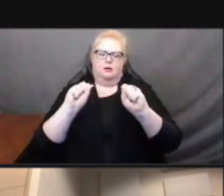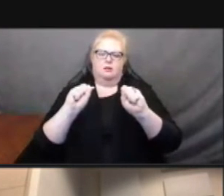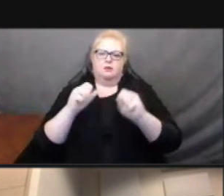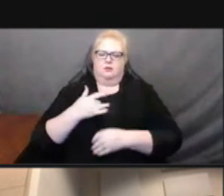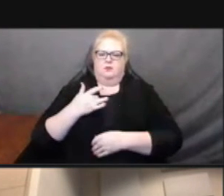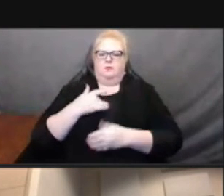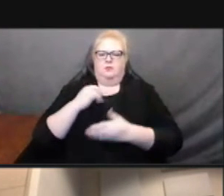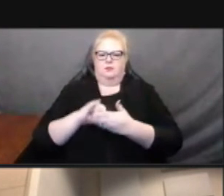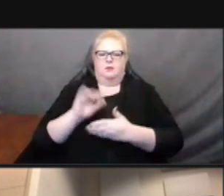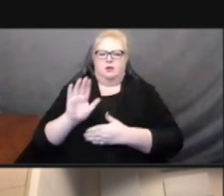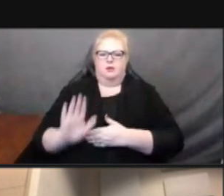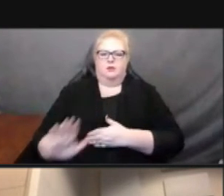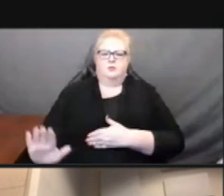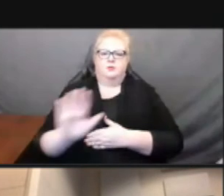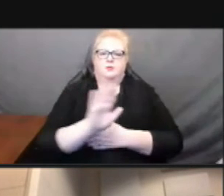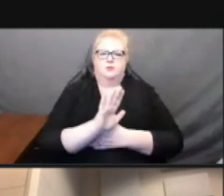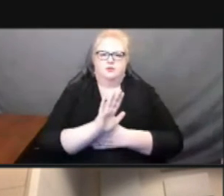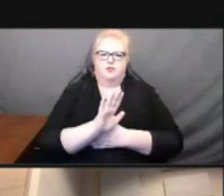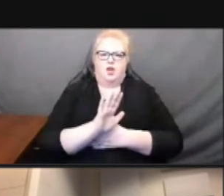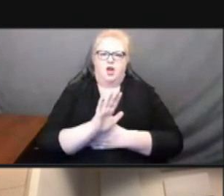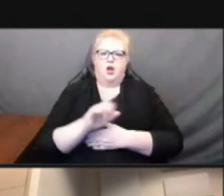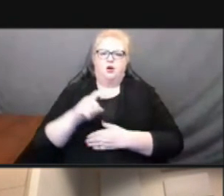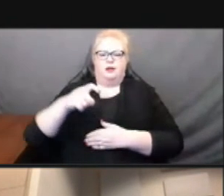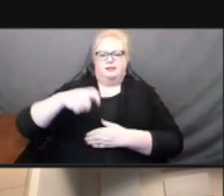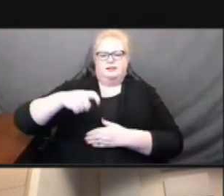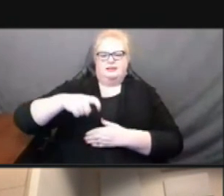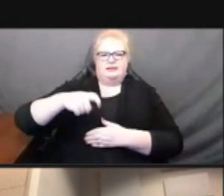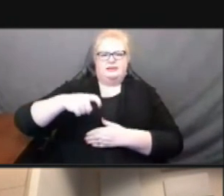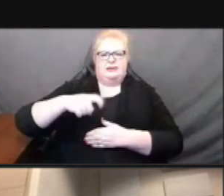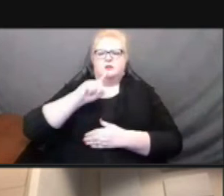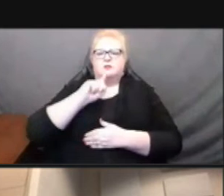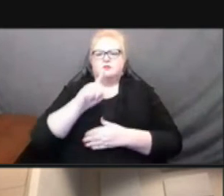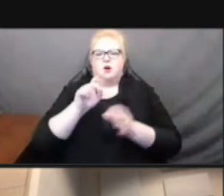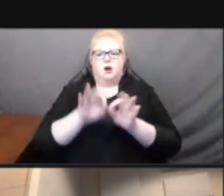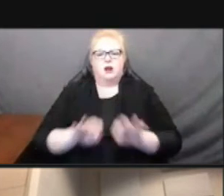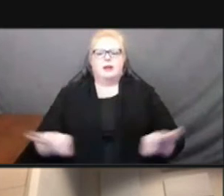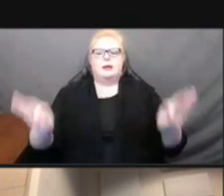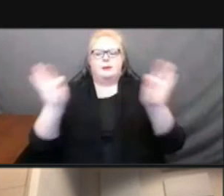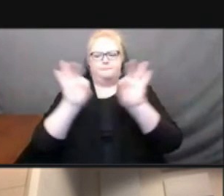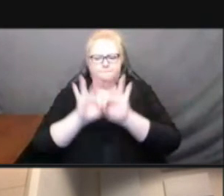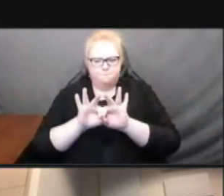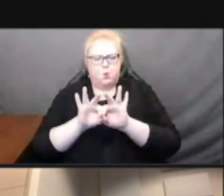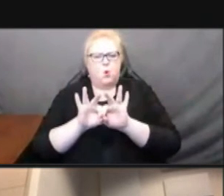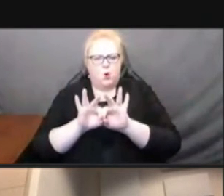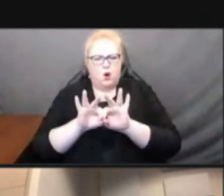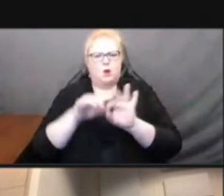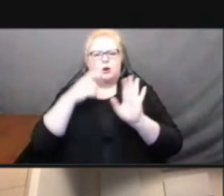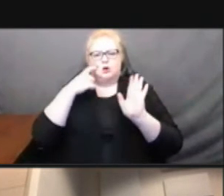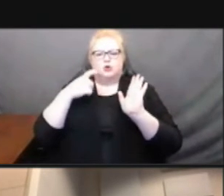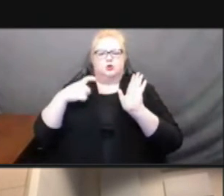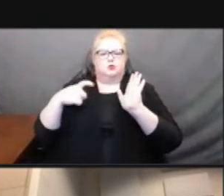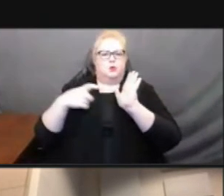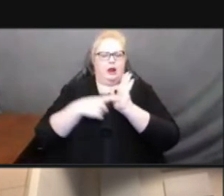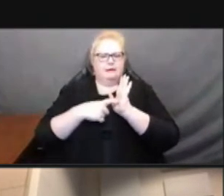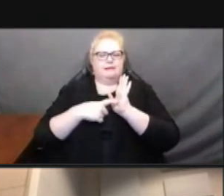are important and that they are recognized. We want to feel